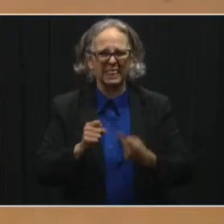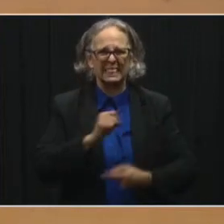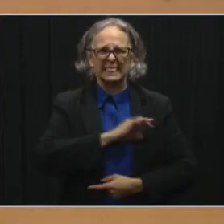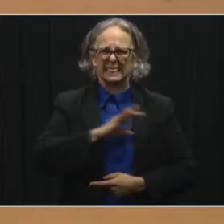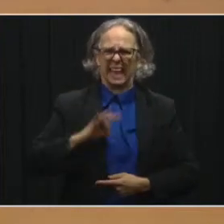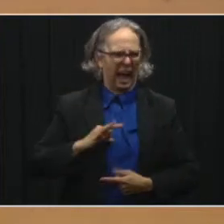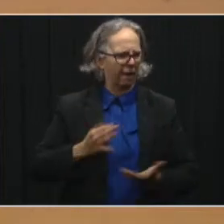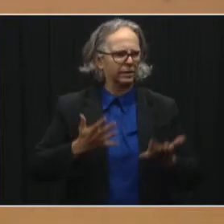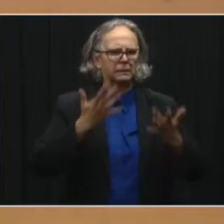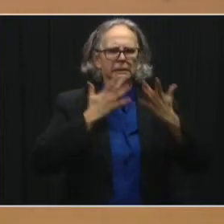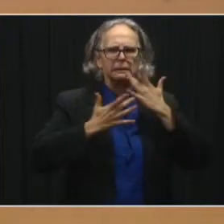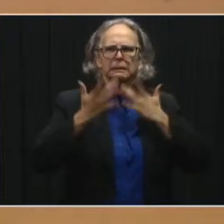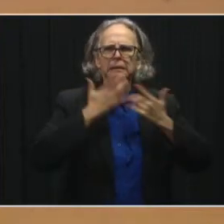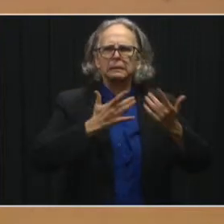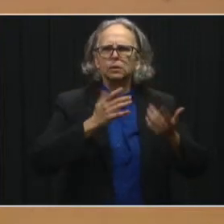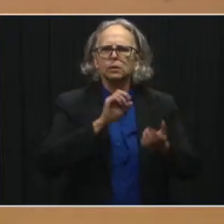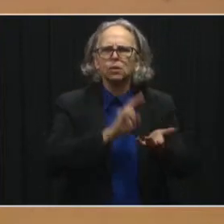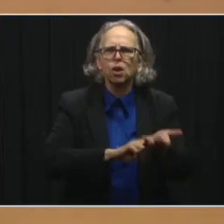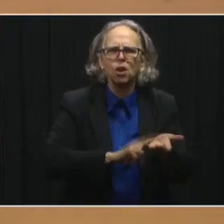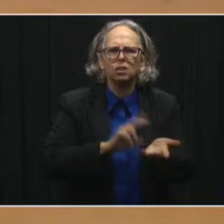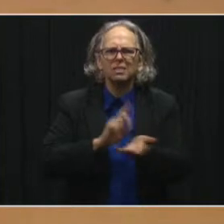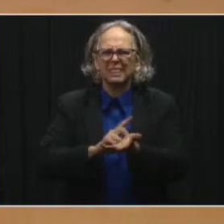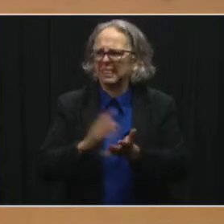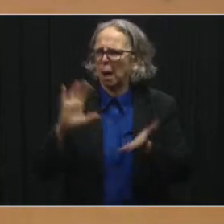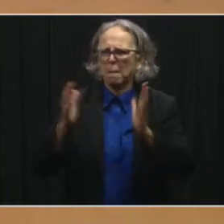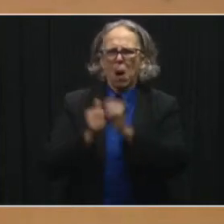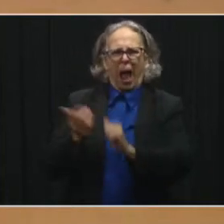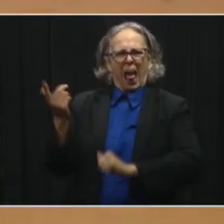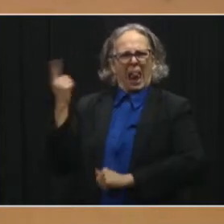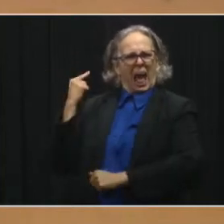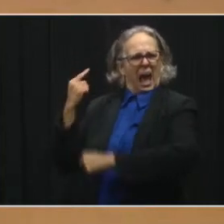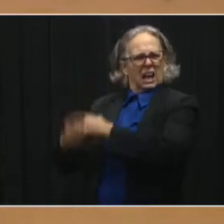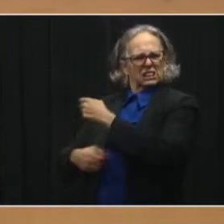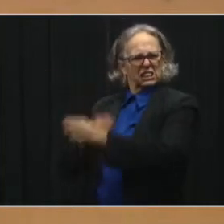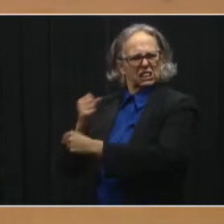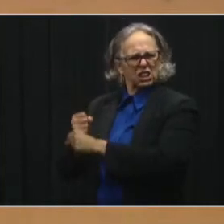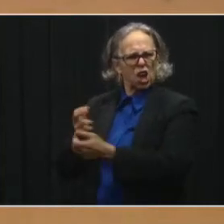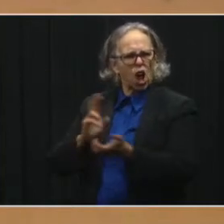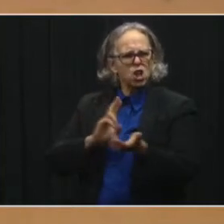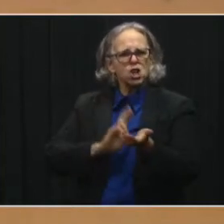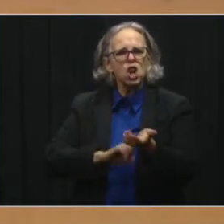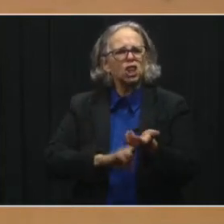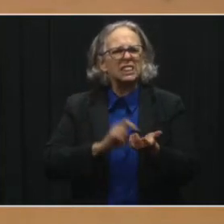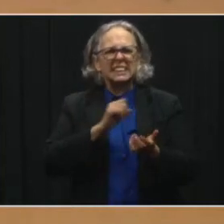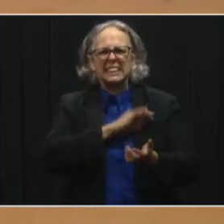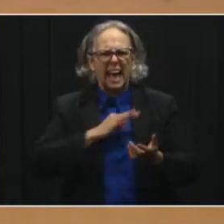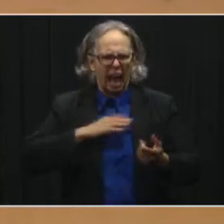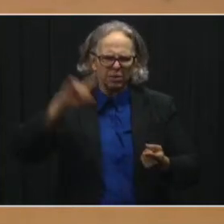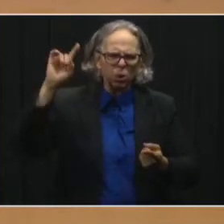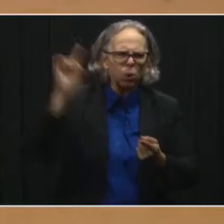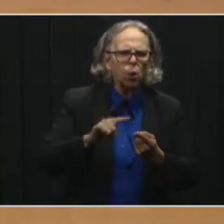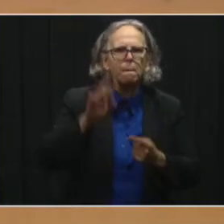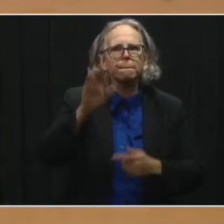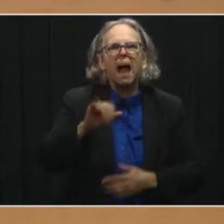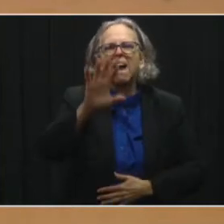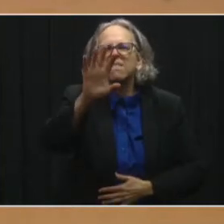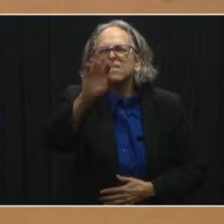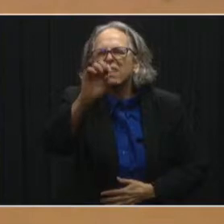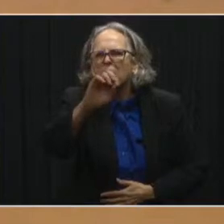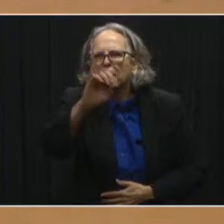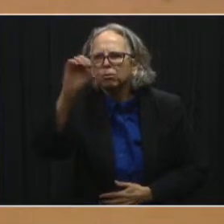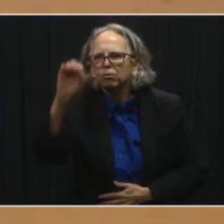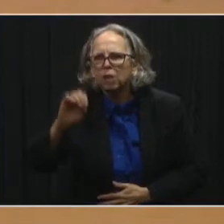as compared to last year, I believe our nursing staff is down probably 50%. We have